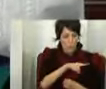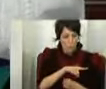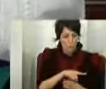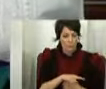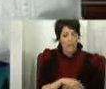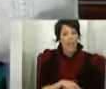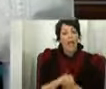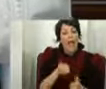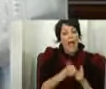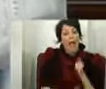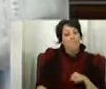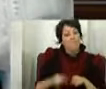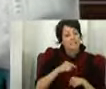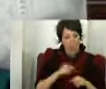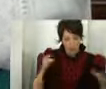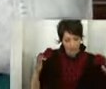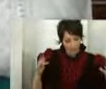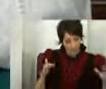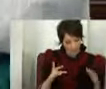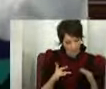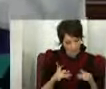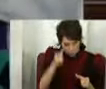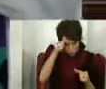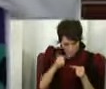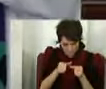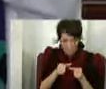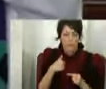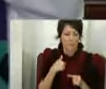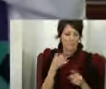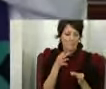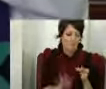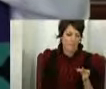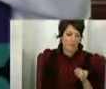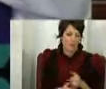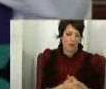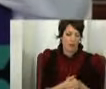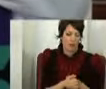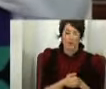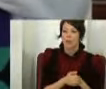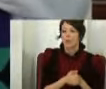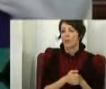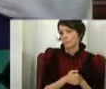And every time you come together, simply remember me."